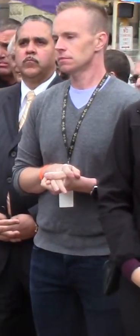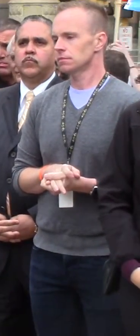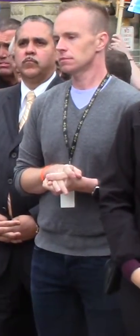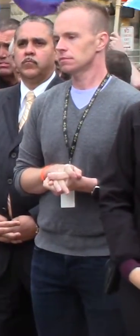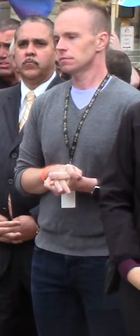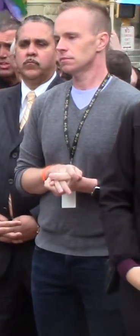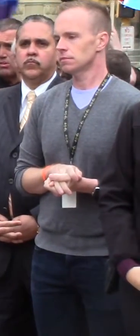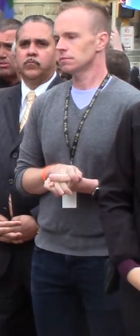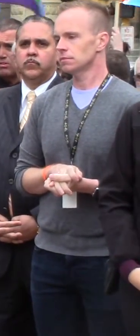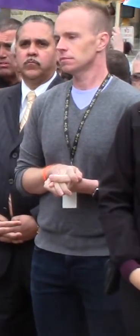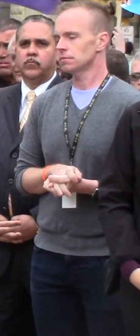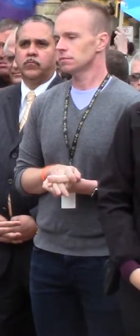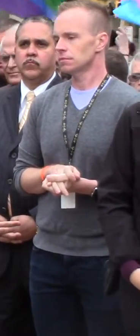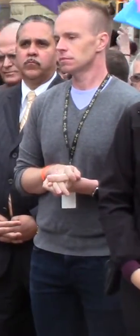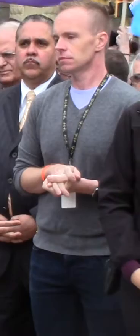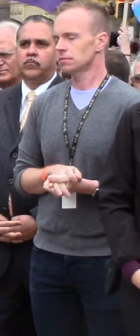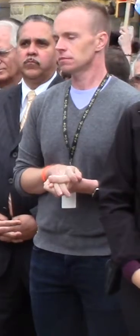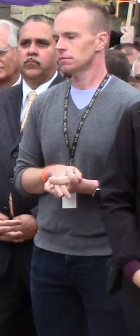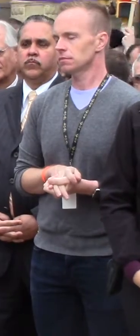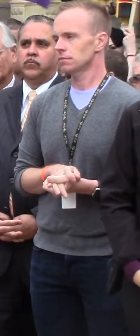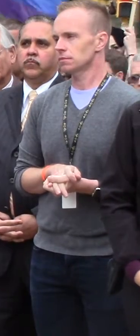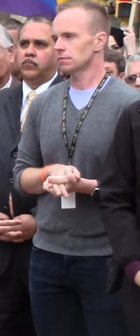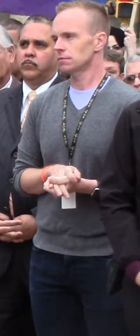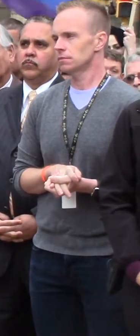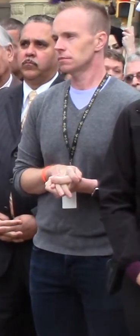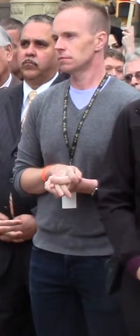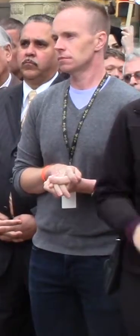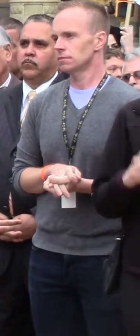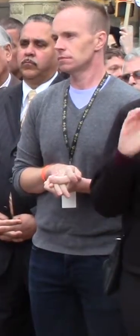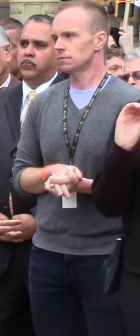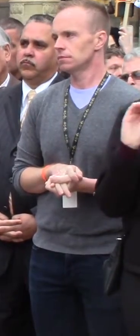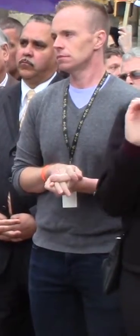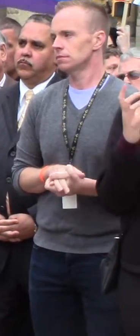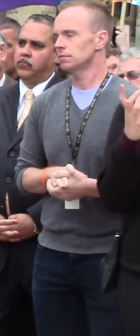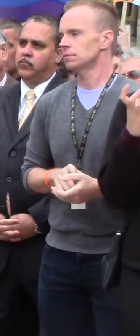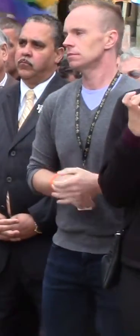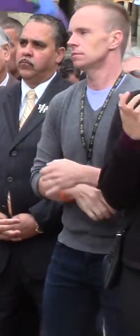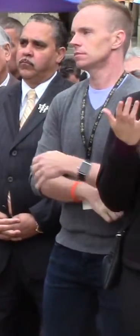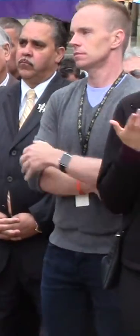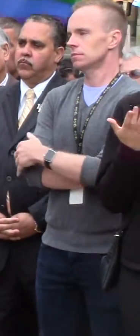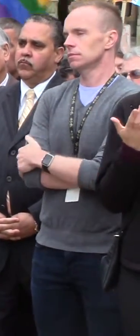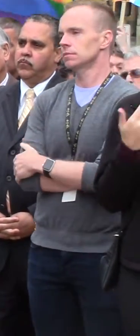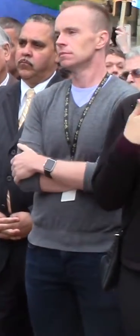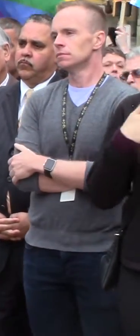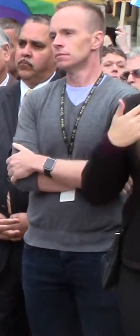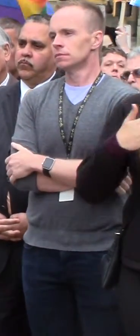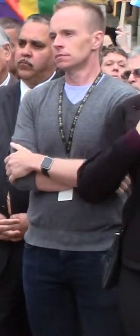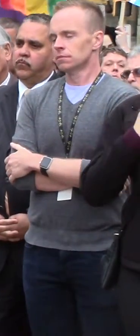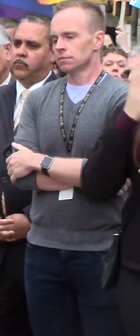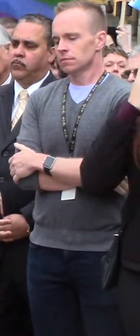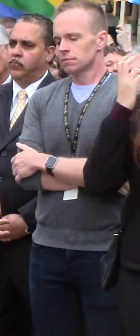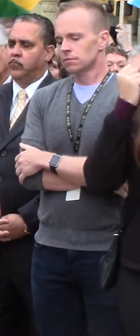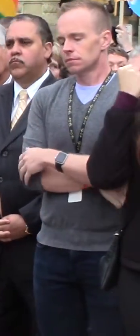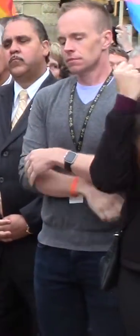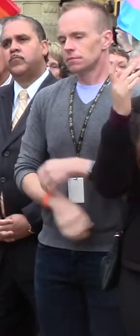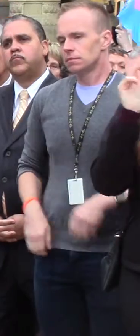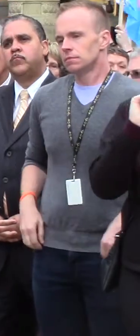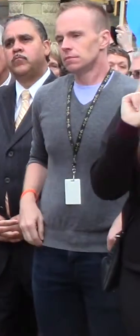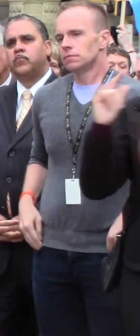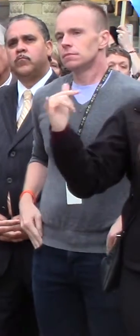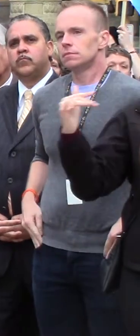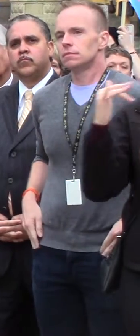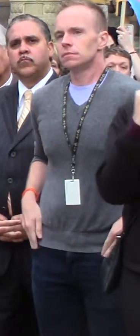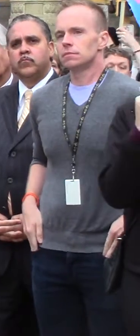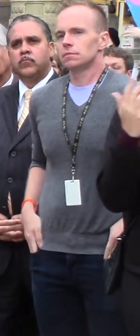Though it's fair to say none of us would really want to be here, I am glad to see this huge turnout of people from all over our